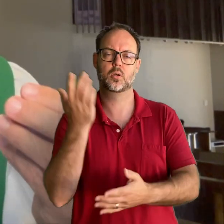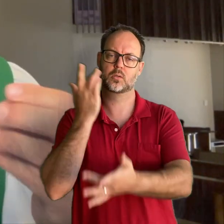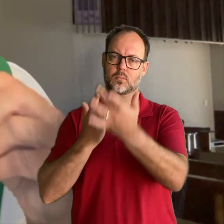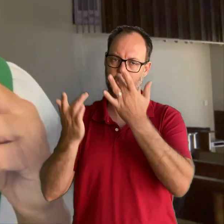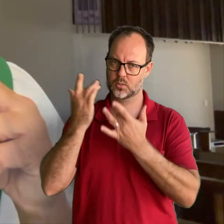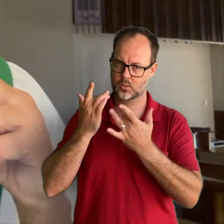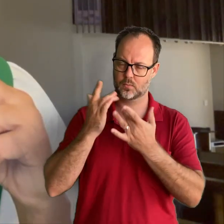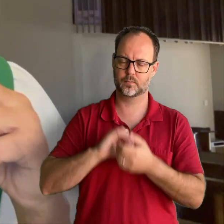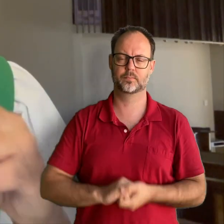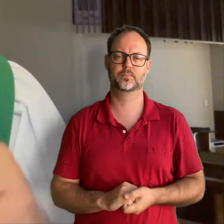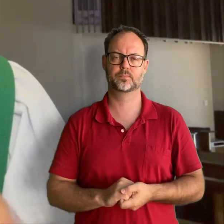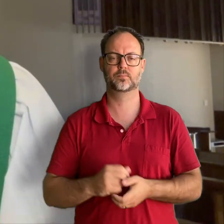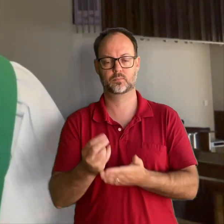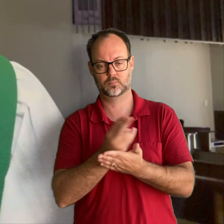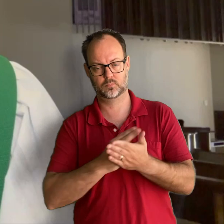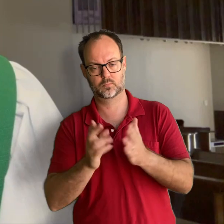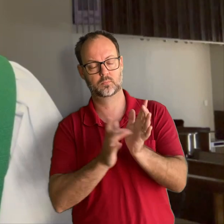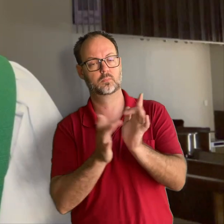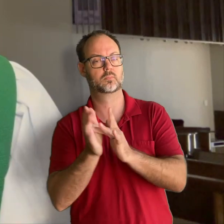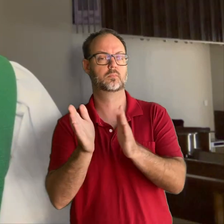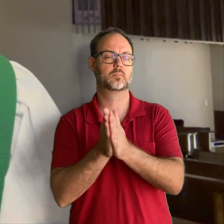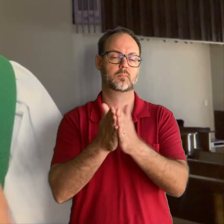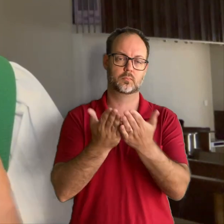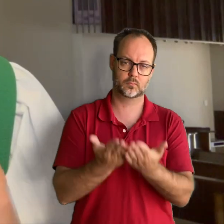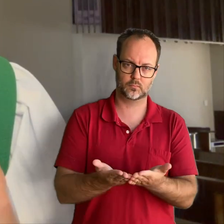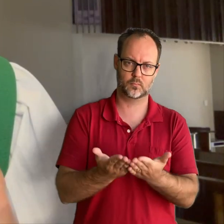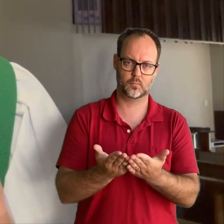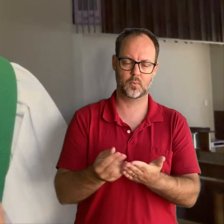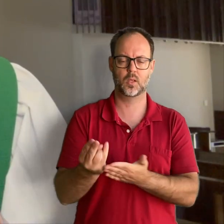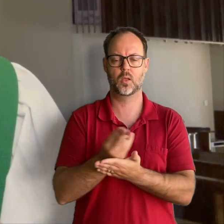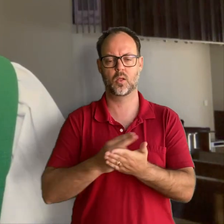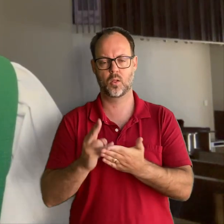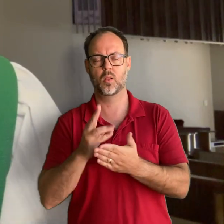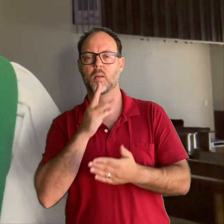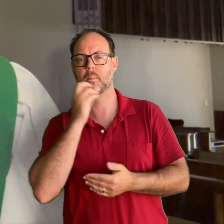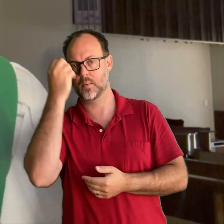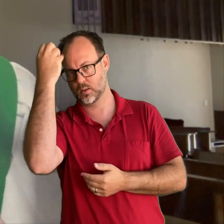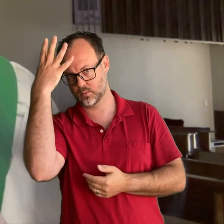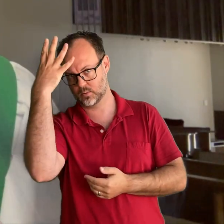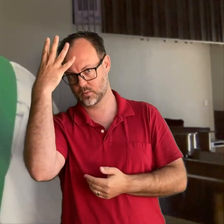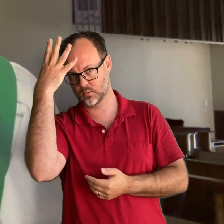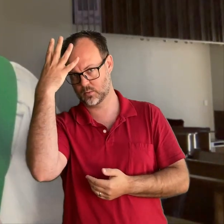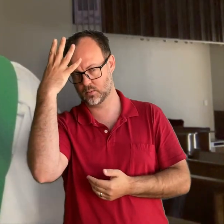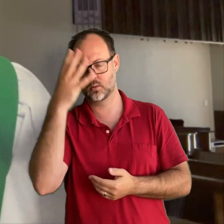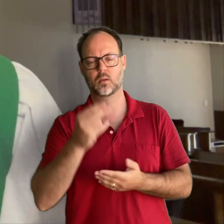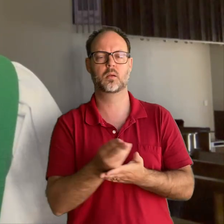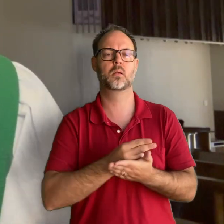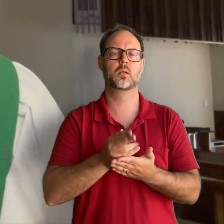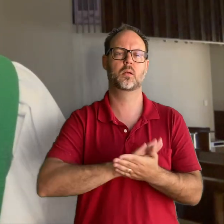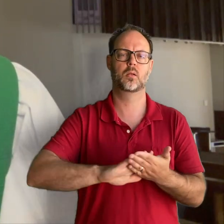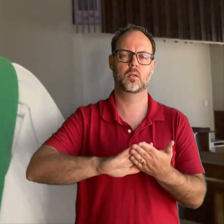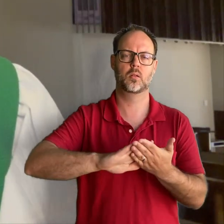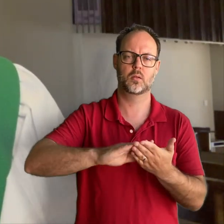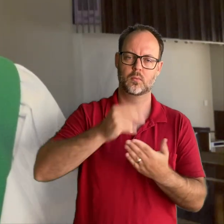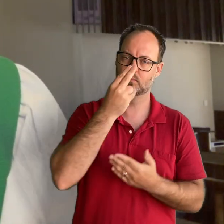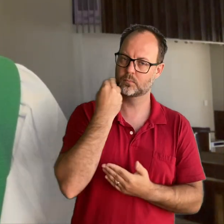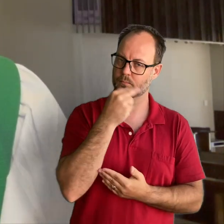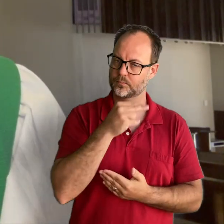mercy: Holy Scripture, Holy Baptism, and Holy